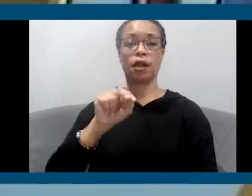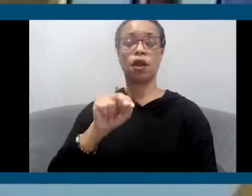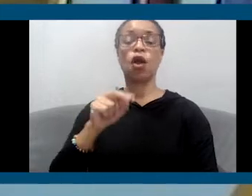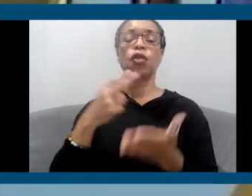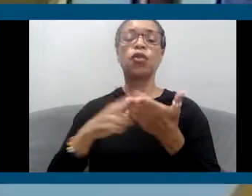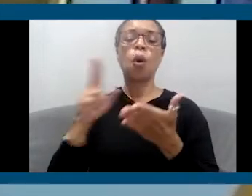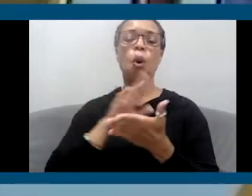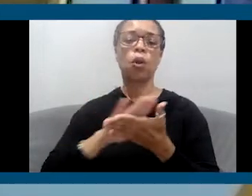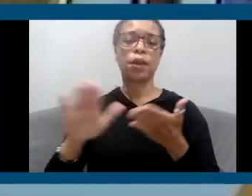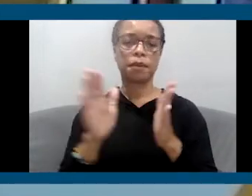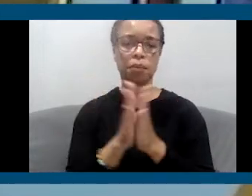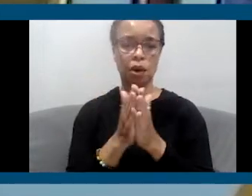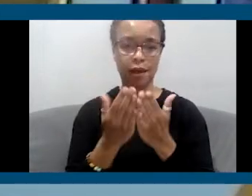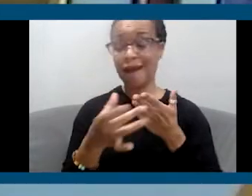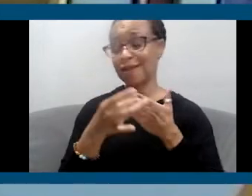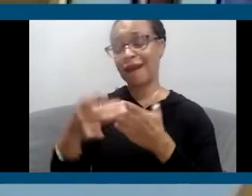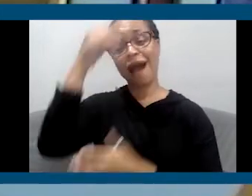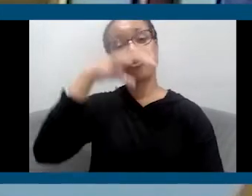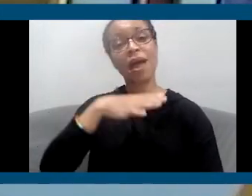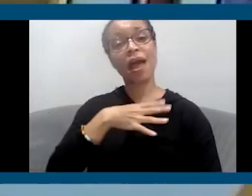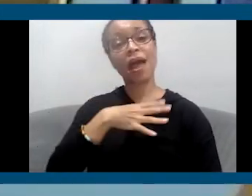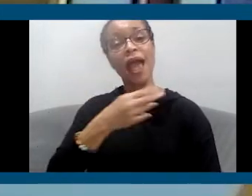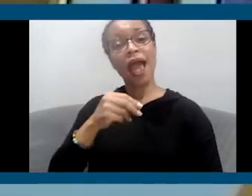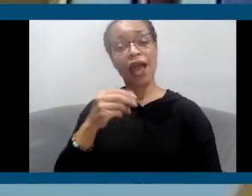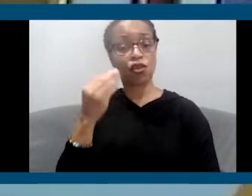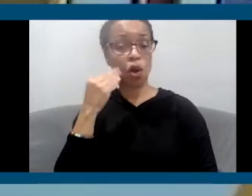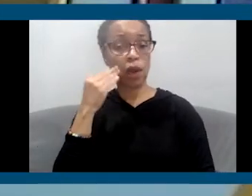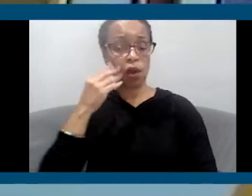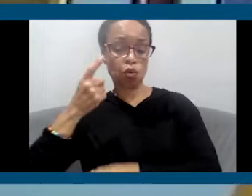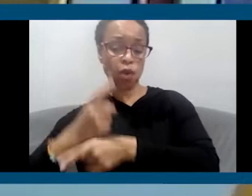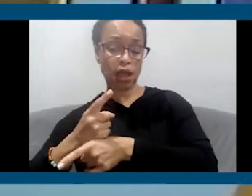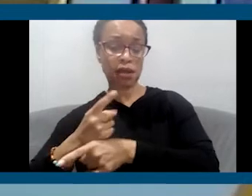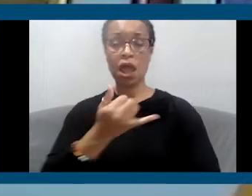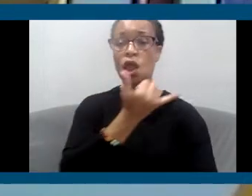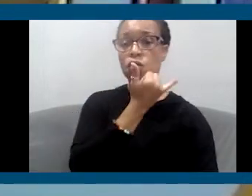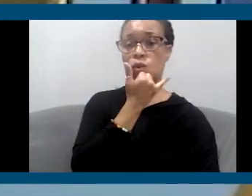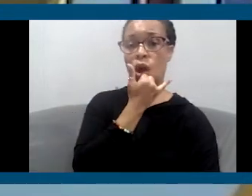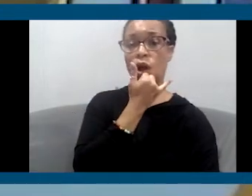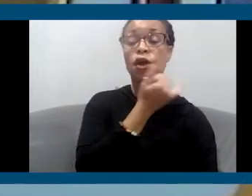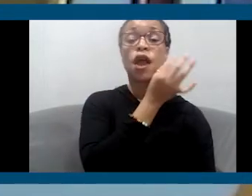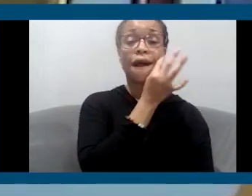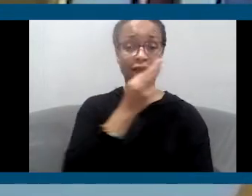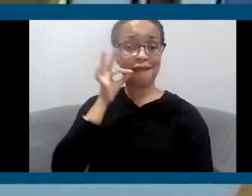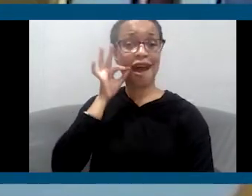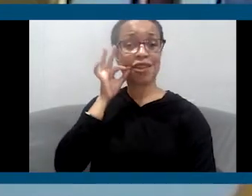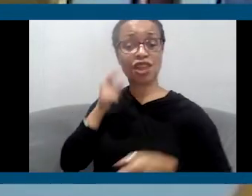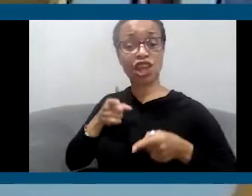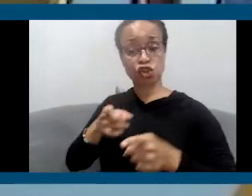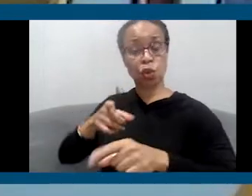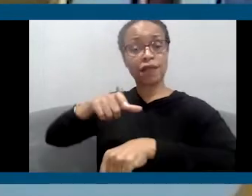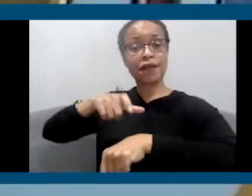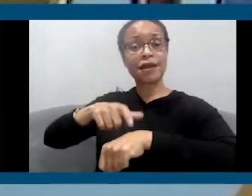for mankind and as a means for judging between right and wrong. Fasting during Ramadan is one of the